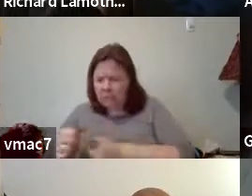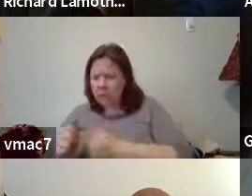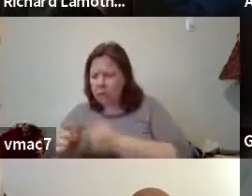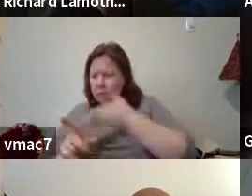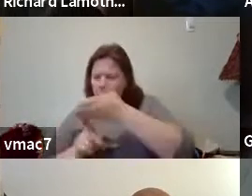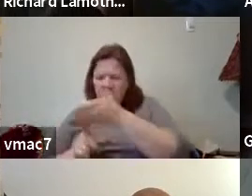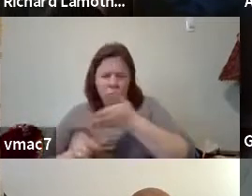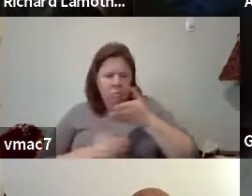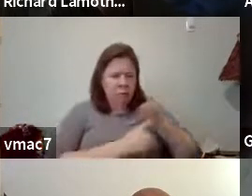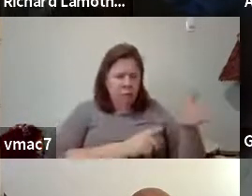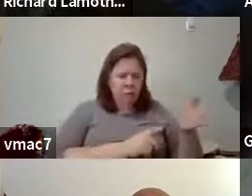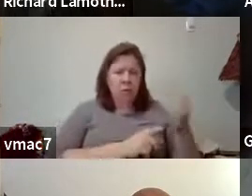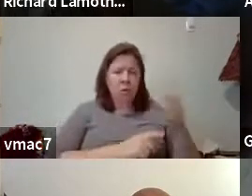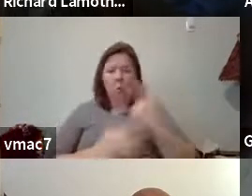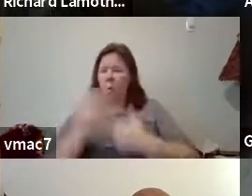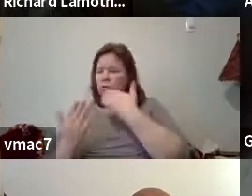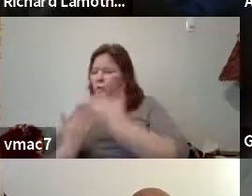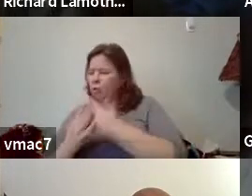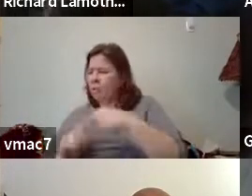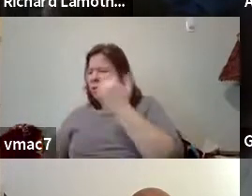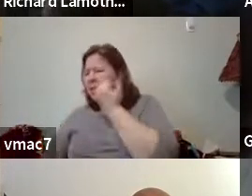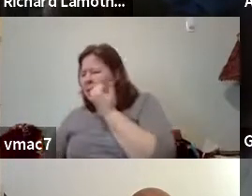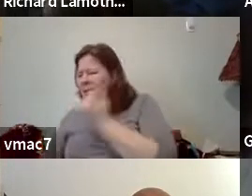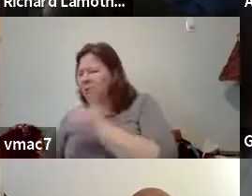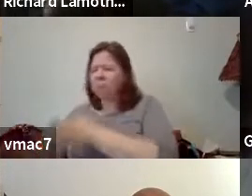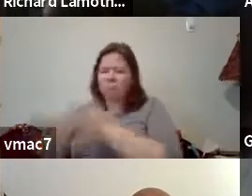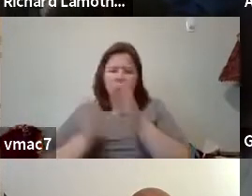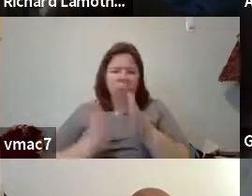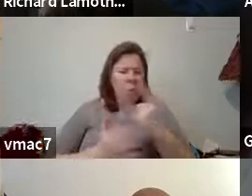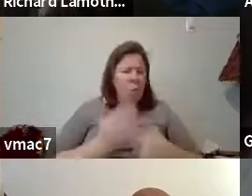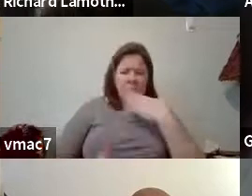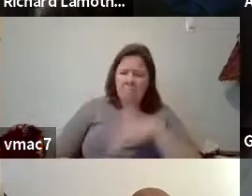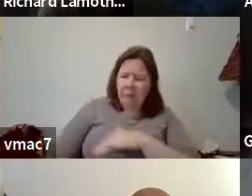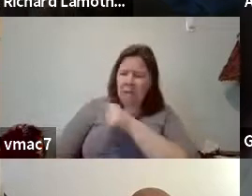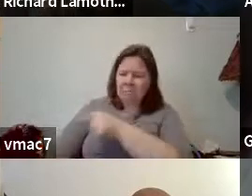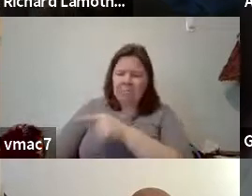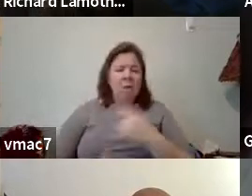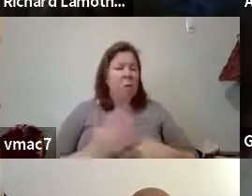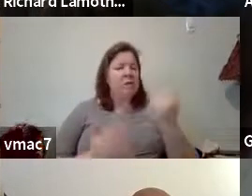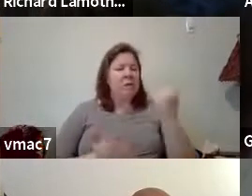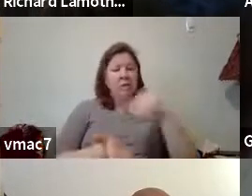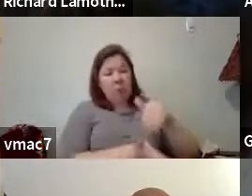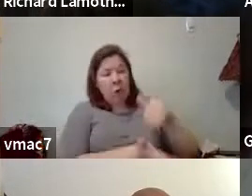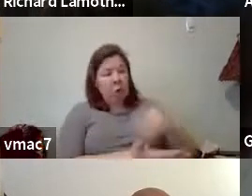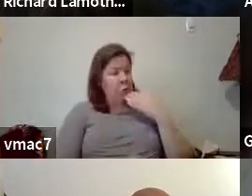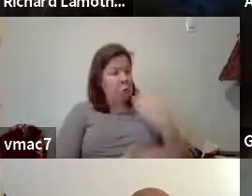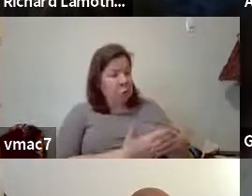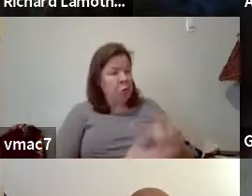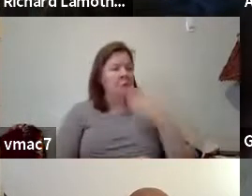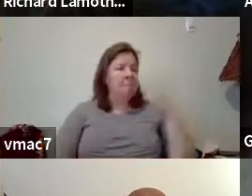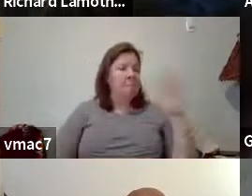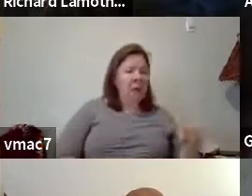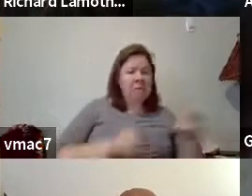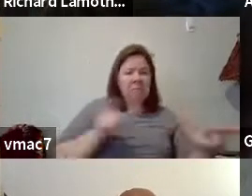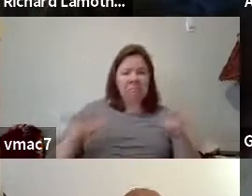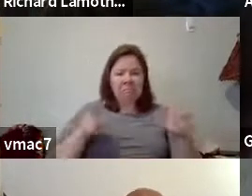What is good about being a dentist? What's bad about being a dentist? What's good about being a physician? What's bad about being a physician? And so,